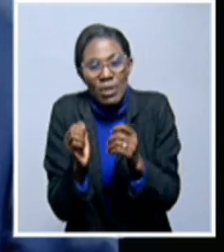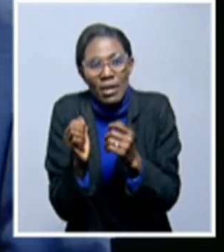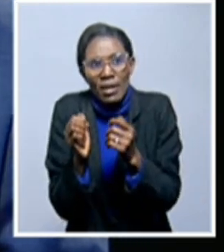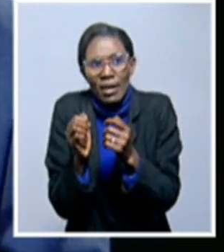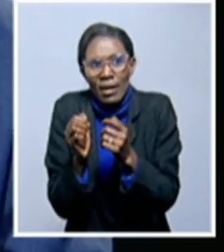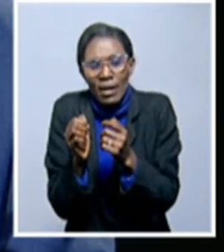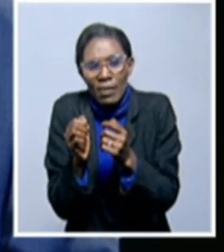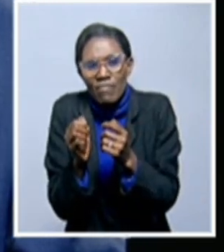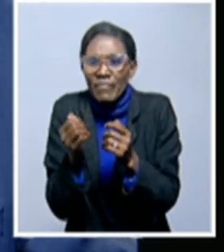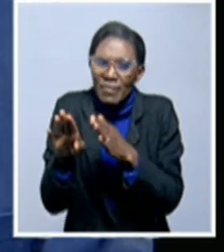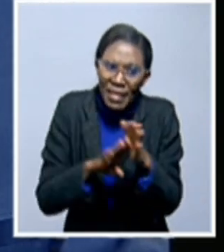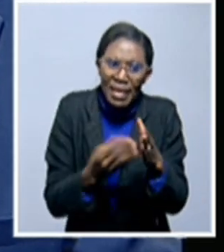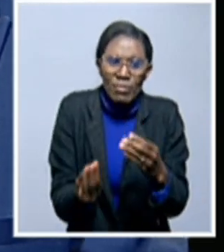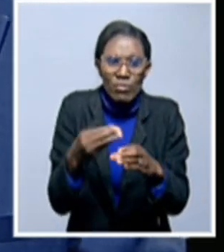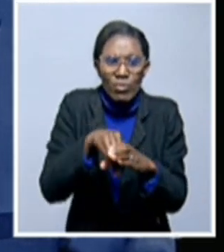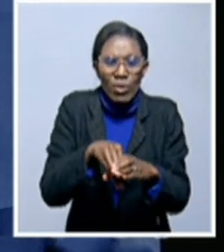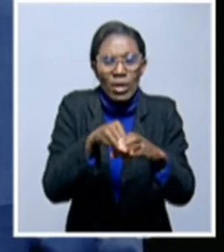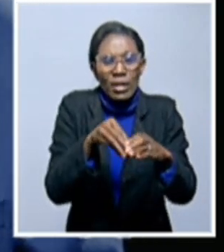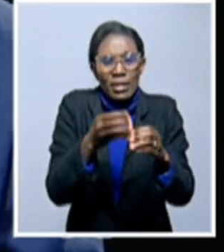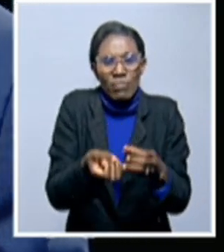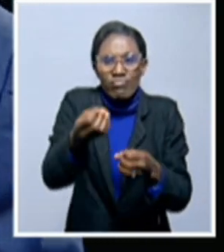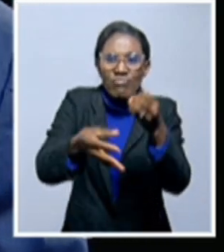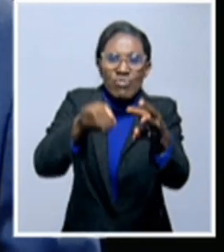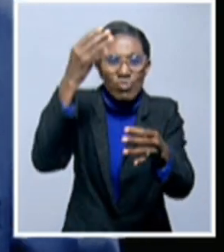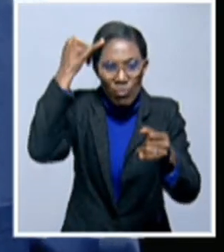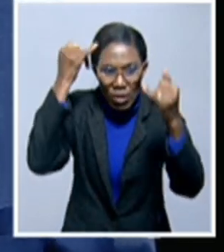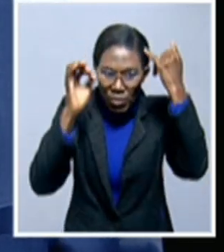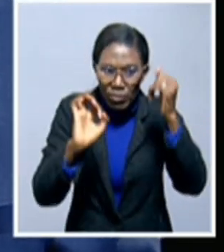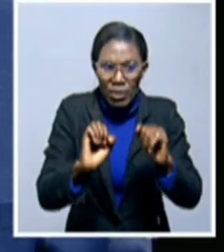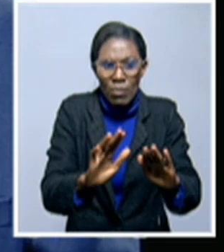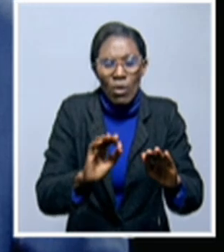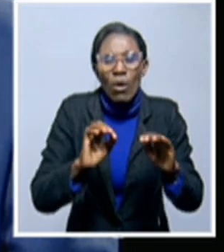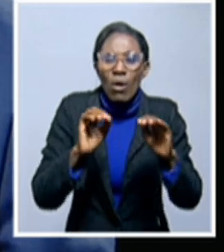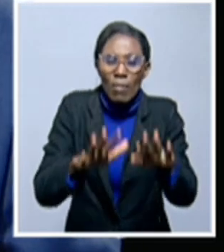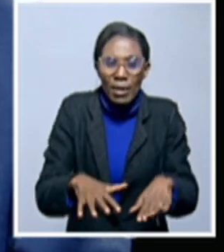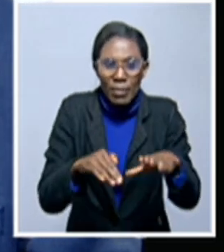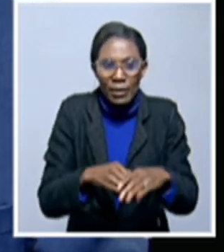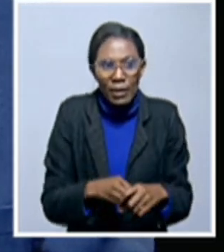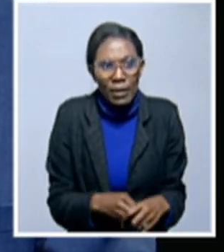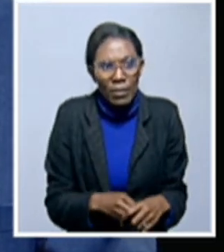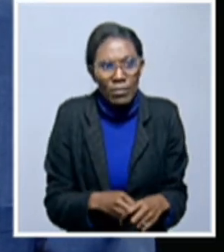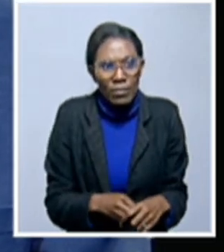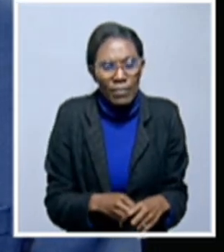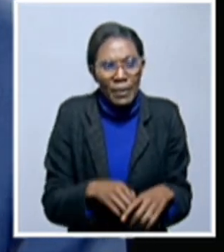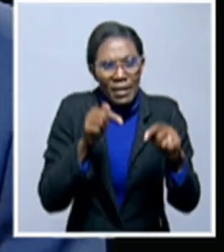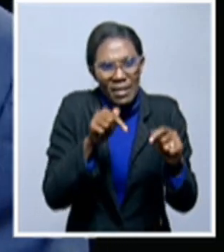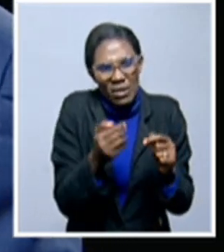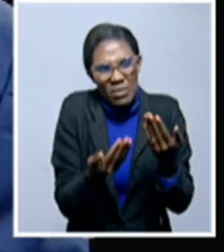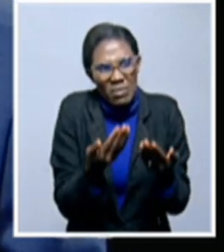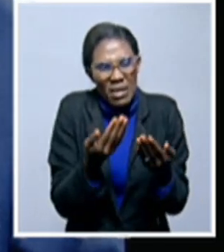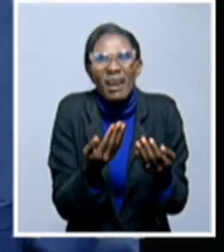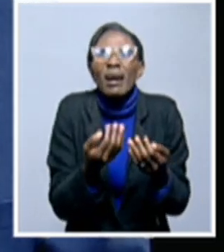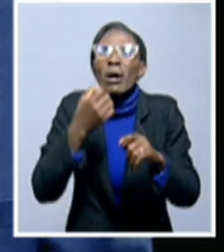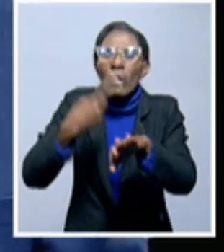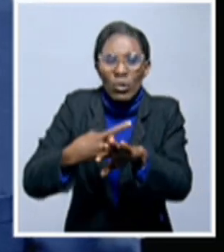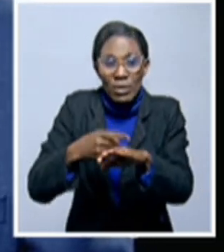also participate at this oversight visit, because this oversight visit is actually an induction, or sort of say an